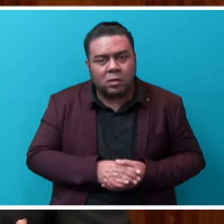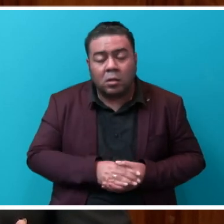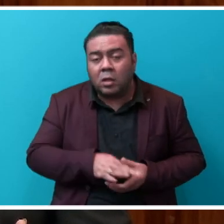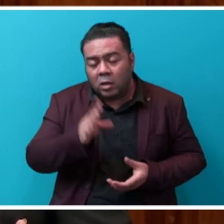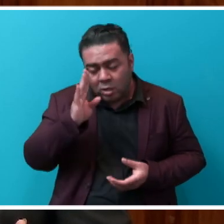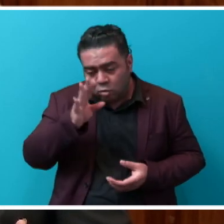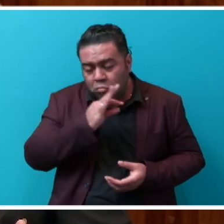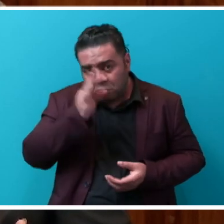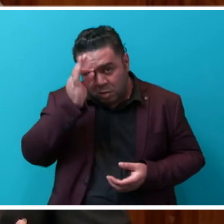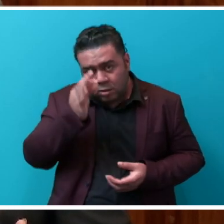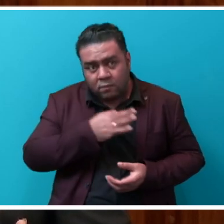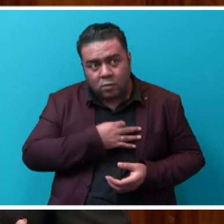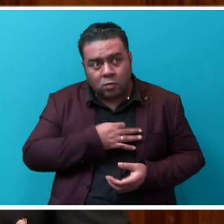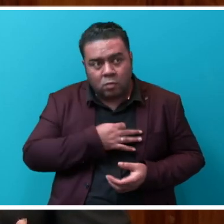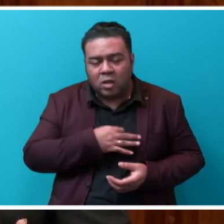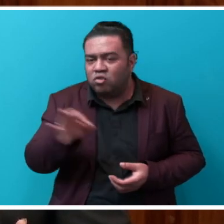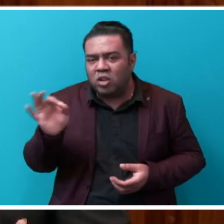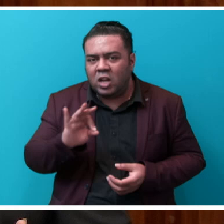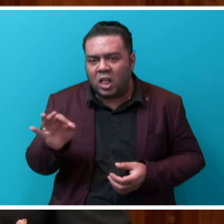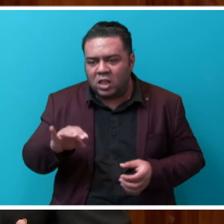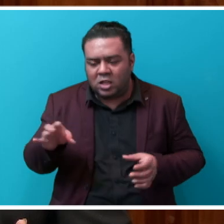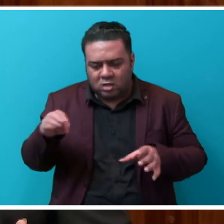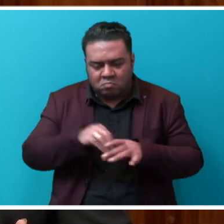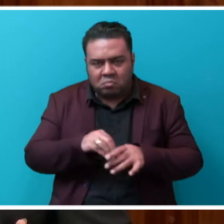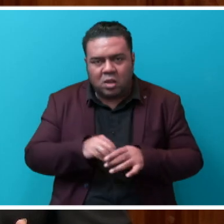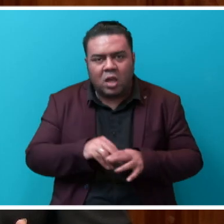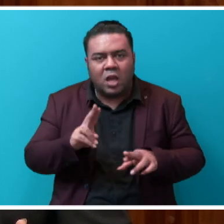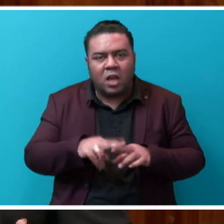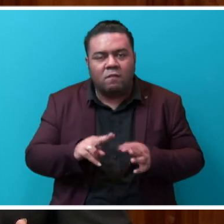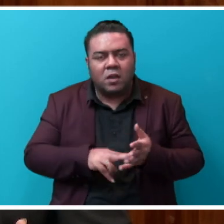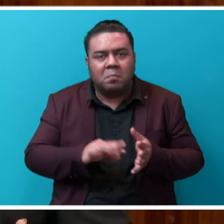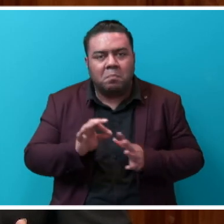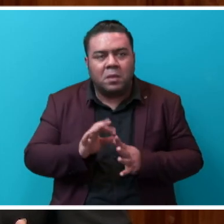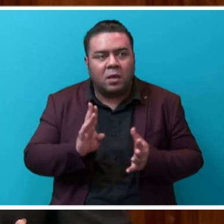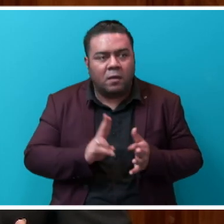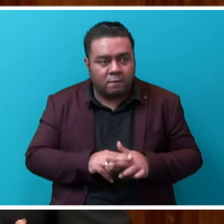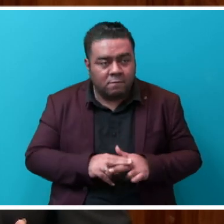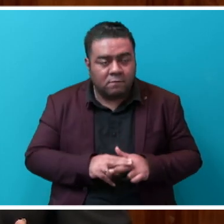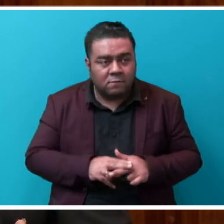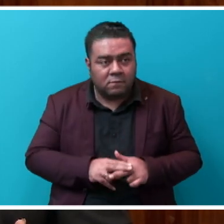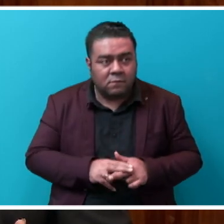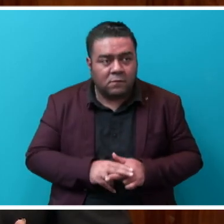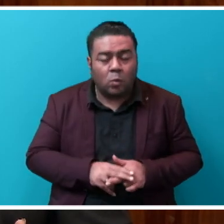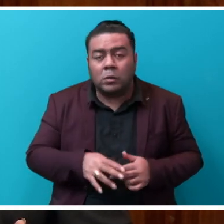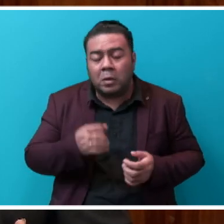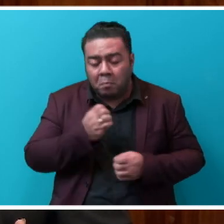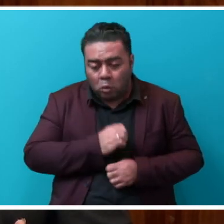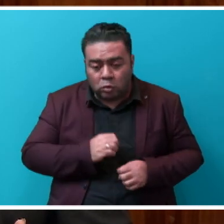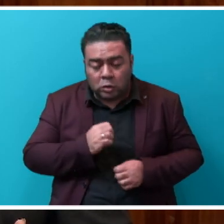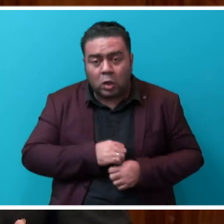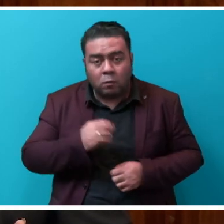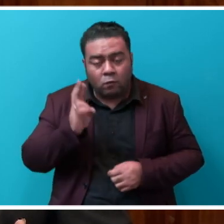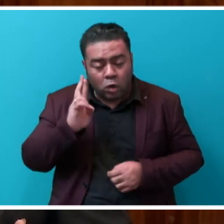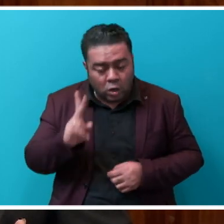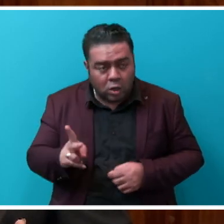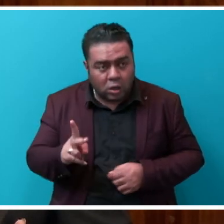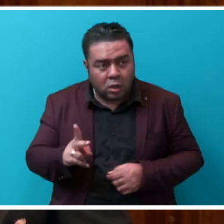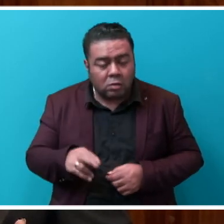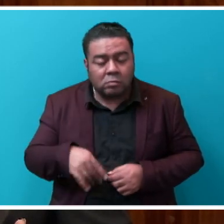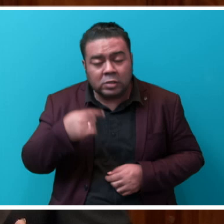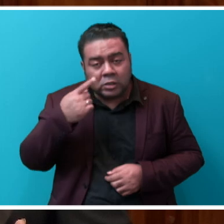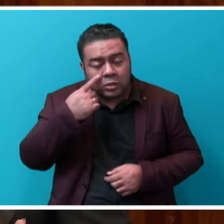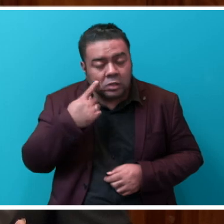believe that she had nothing in her account. Learning otherwise was an emotional moment for her. Tears of joy